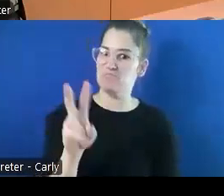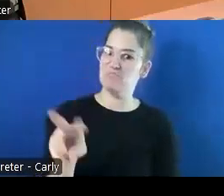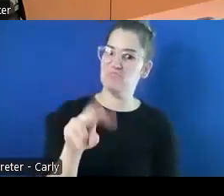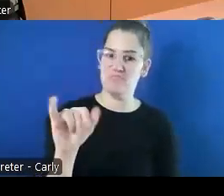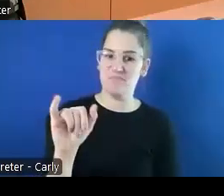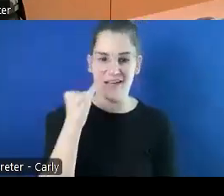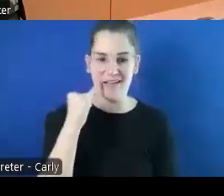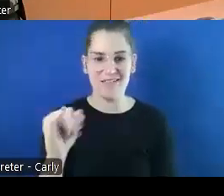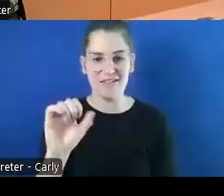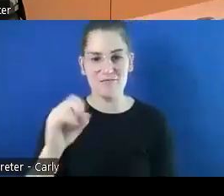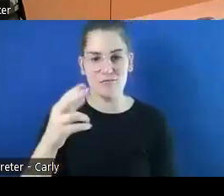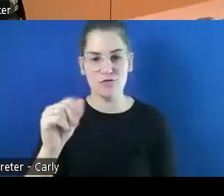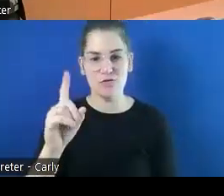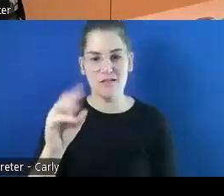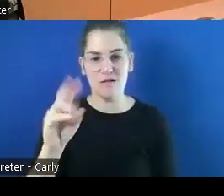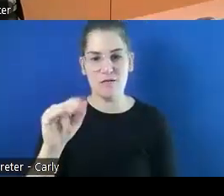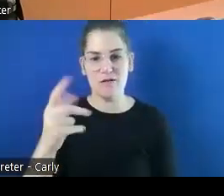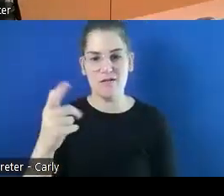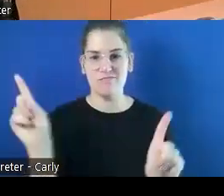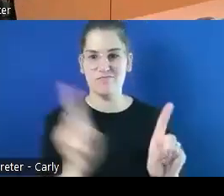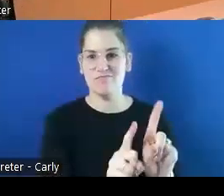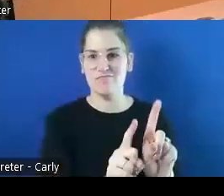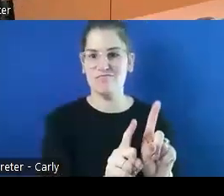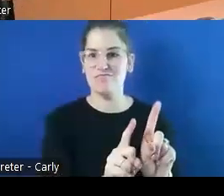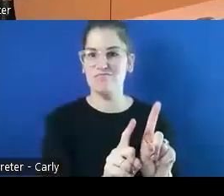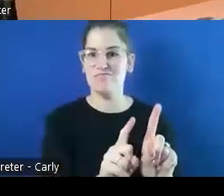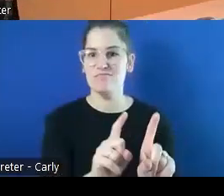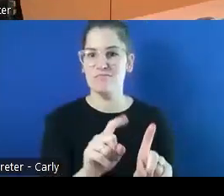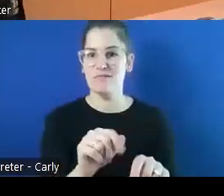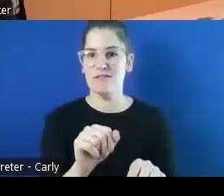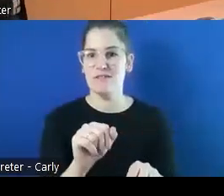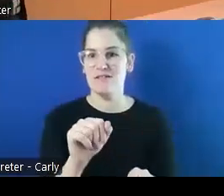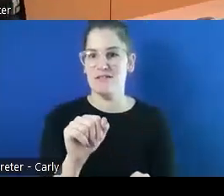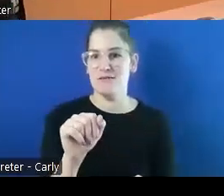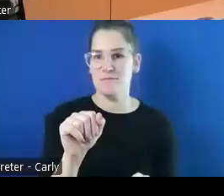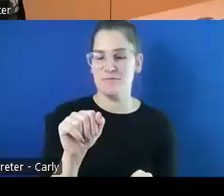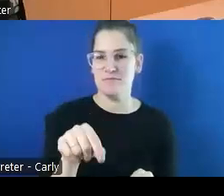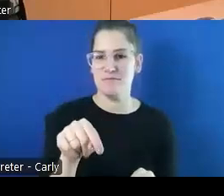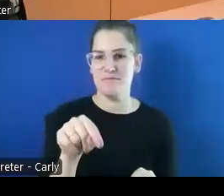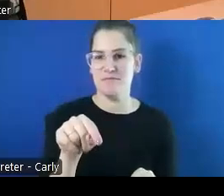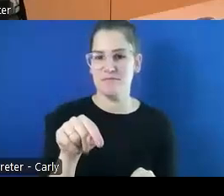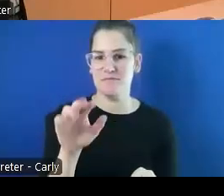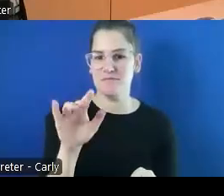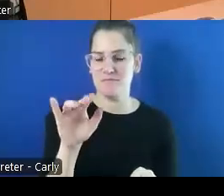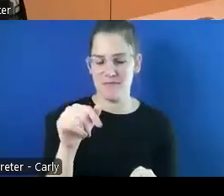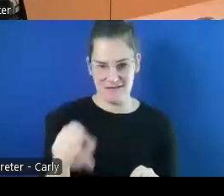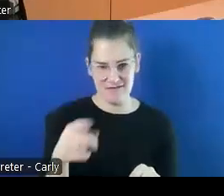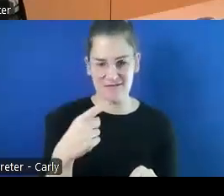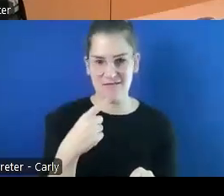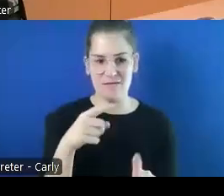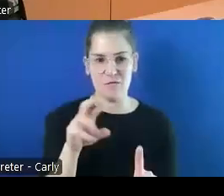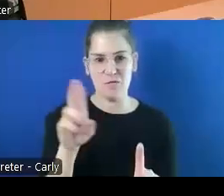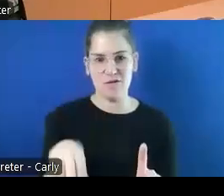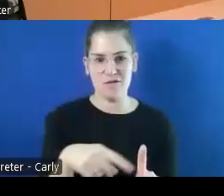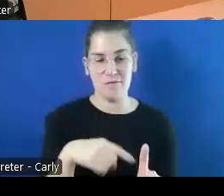For my own personal information, I wanted to ask, Has Rochester been, because